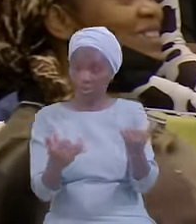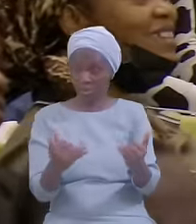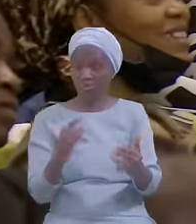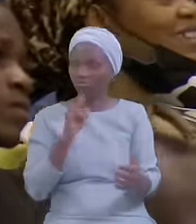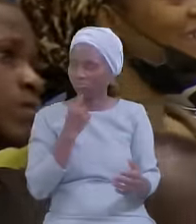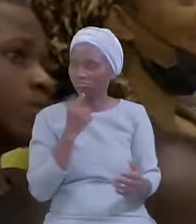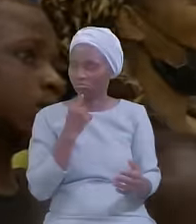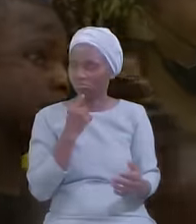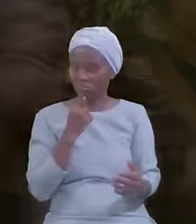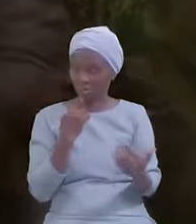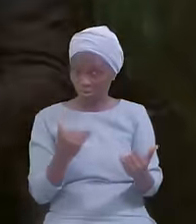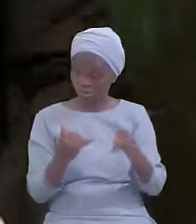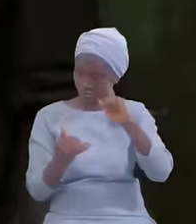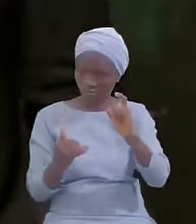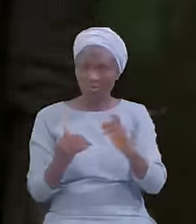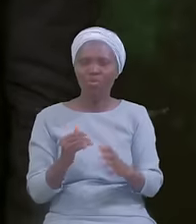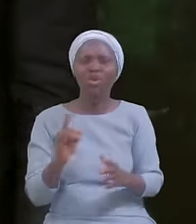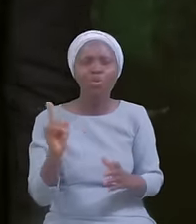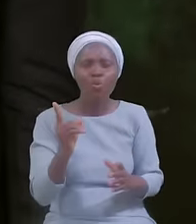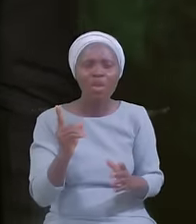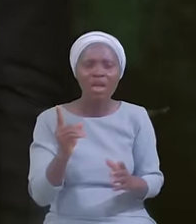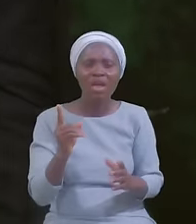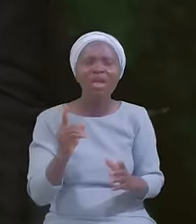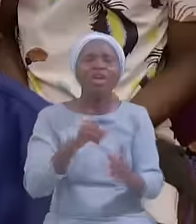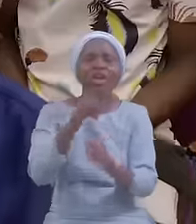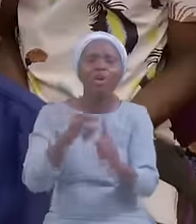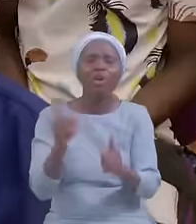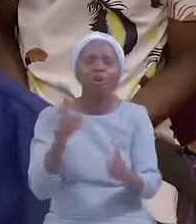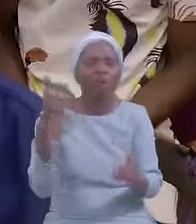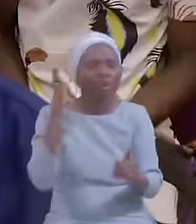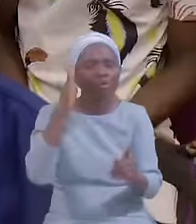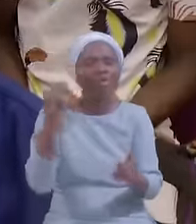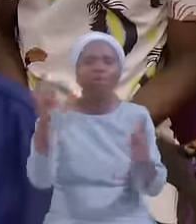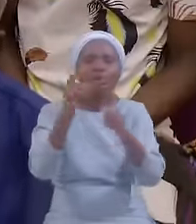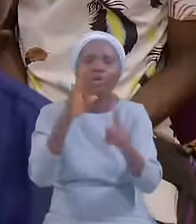Seriously. Where will the word be performed tonight?